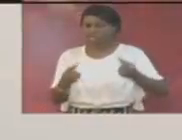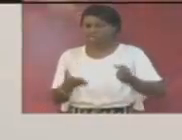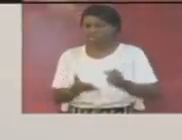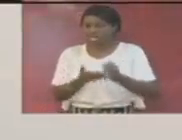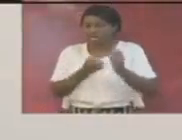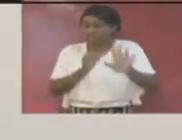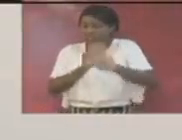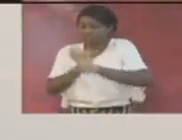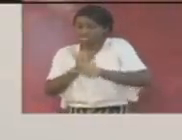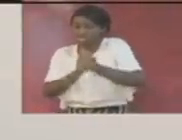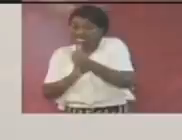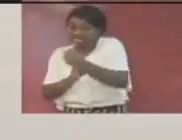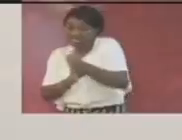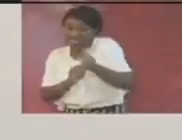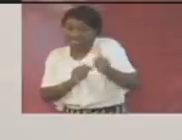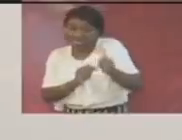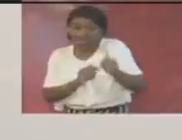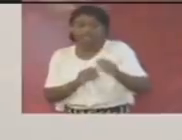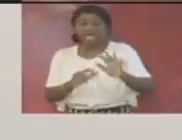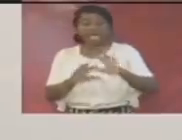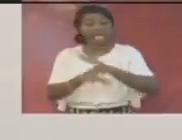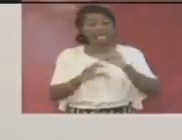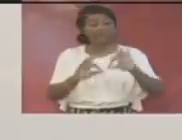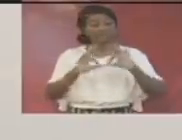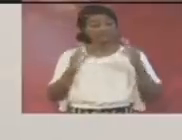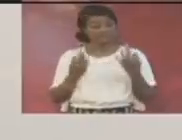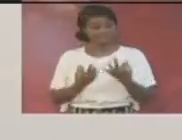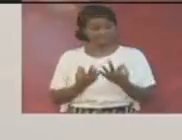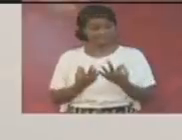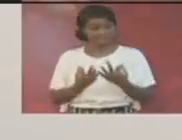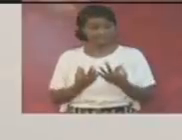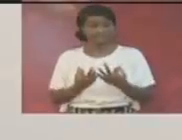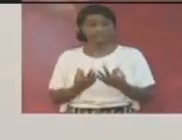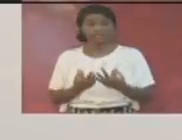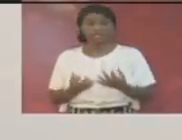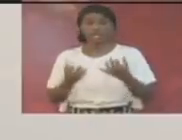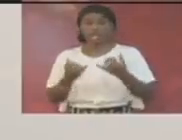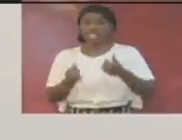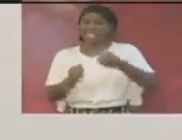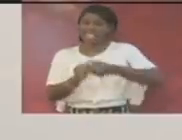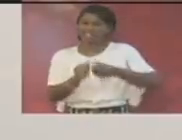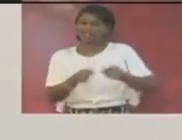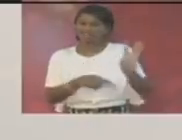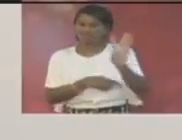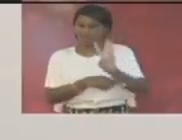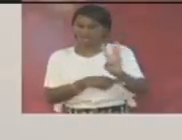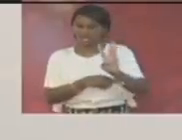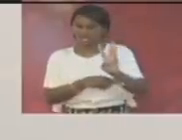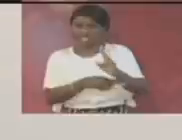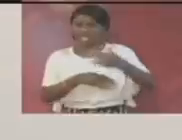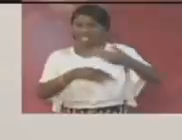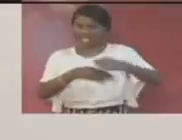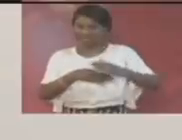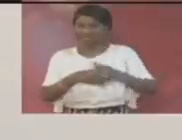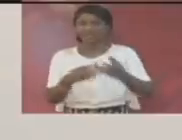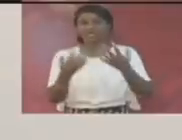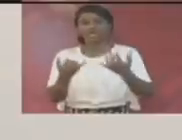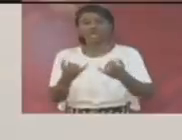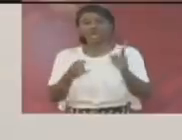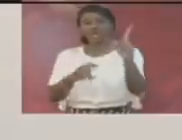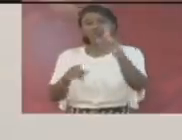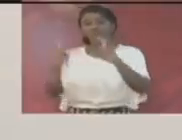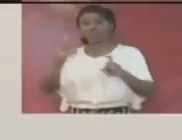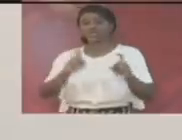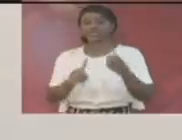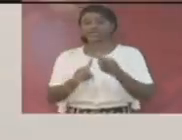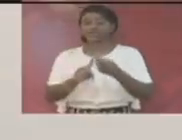protect ourselves and our loved ones. And we go, as you know, every Wednesday, we go into questions that are sent to us from members of